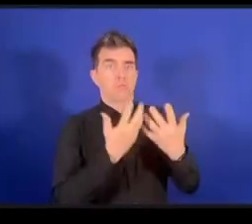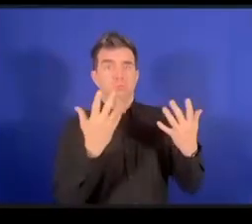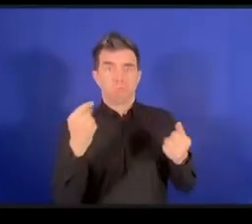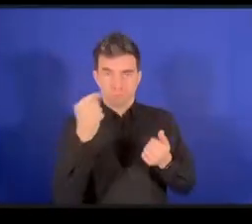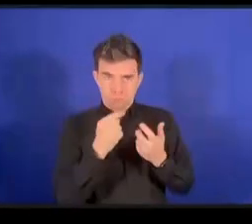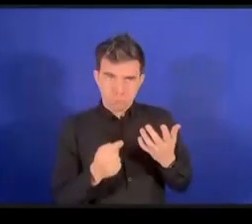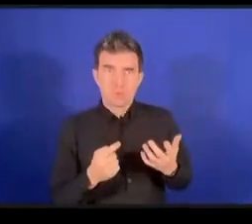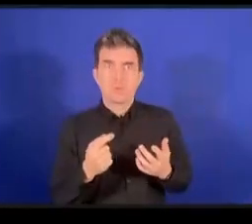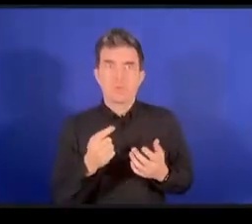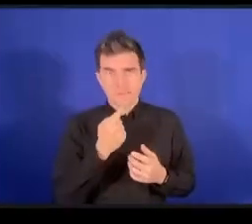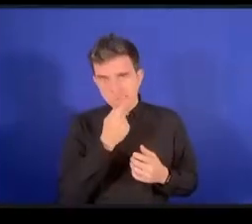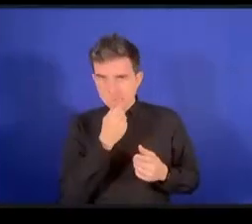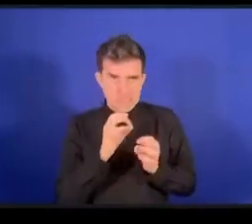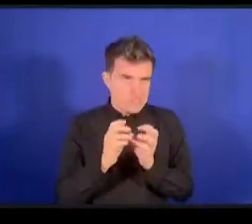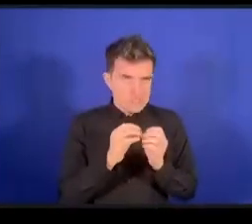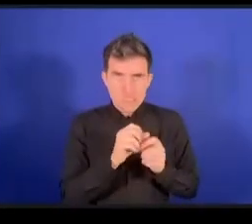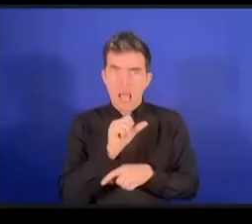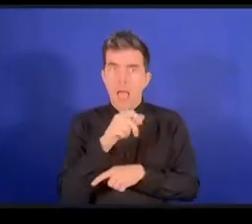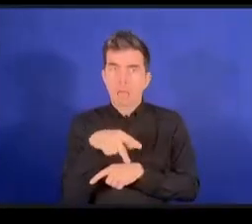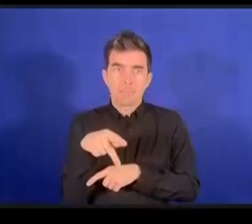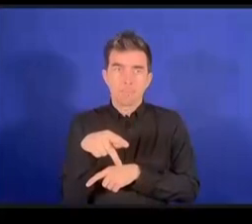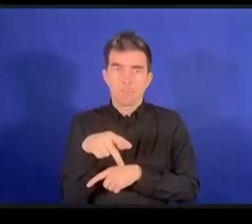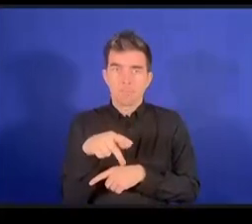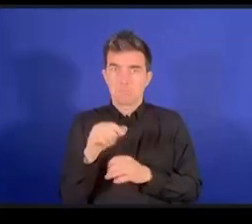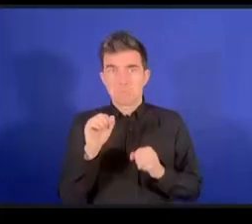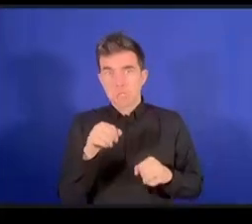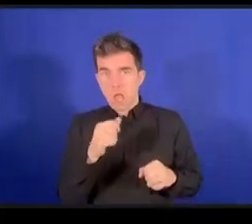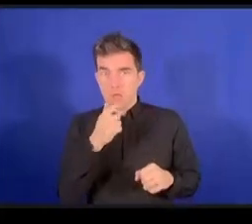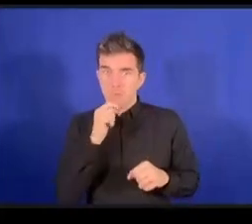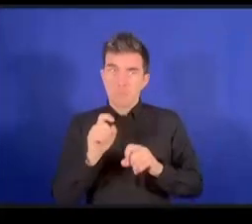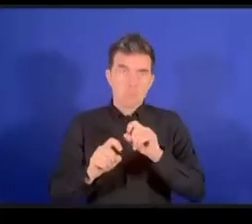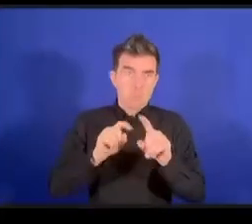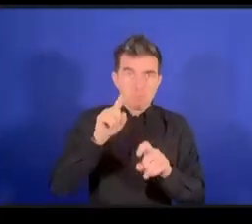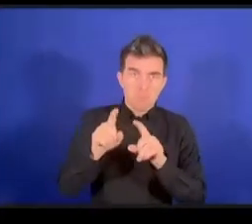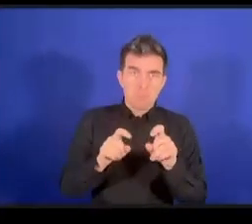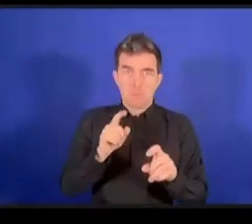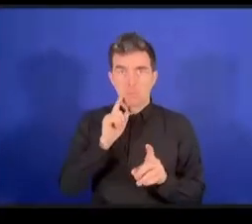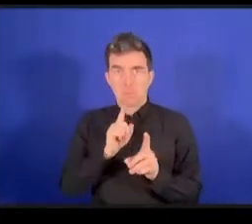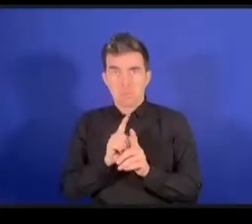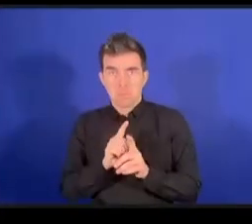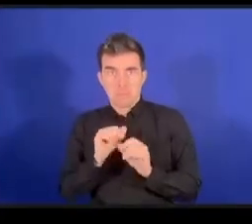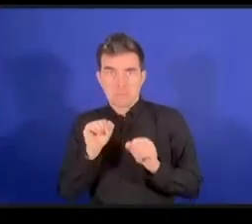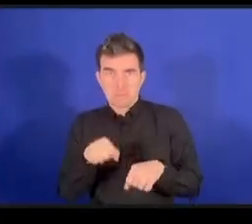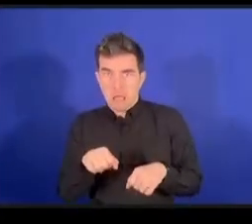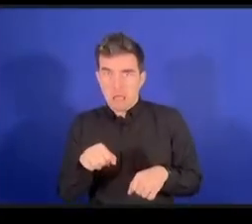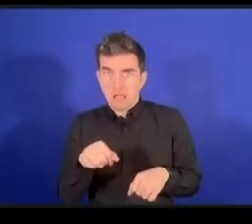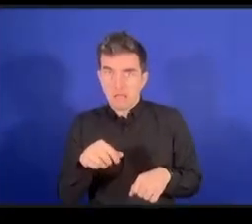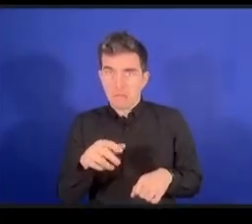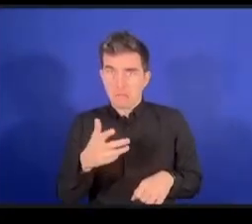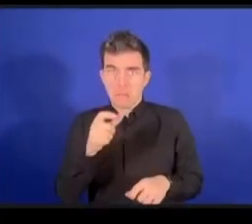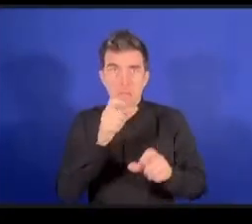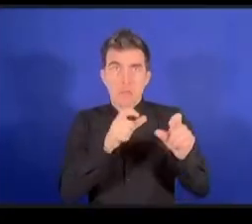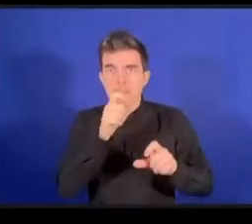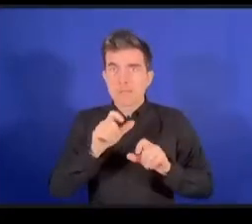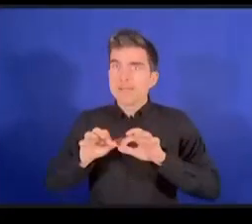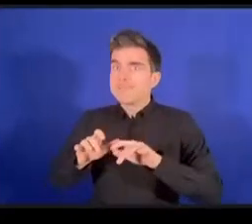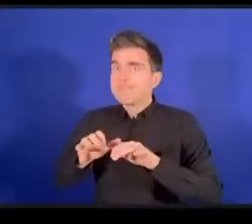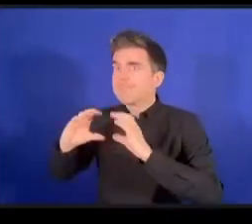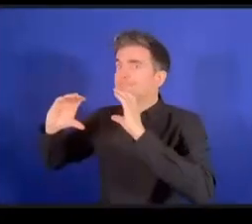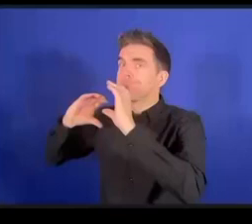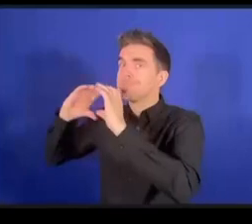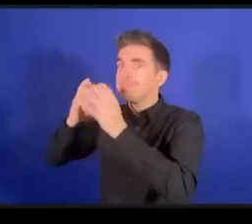looks like a sentence or many sentences or what looks like a whole book. But artificial intelligence is a much broader